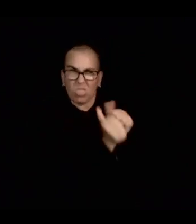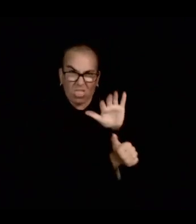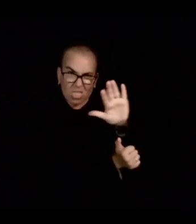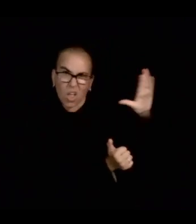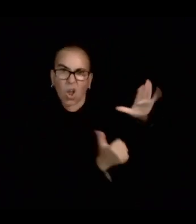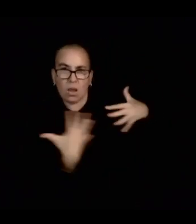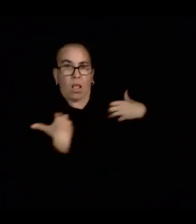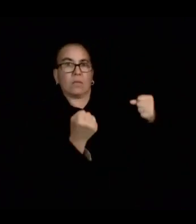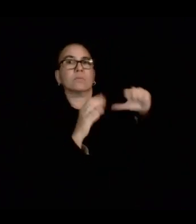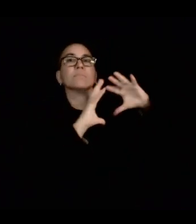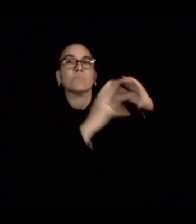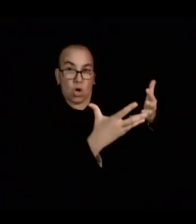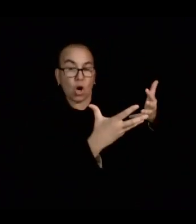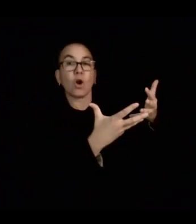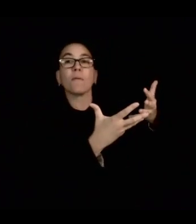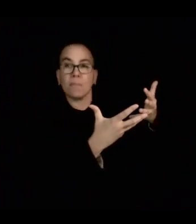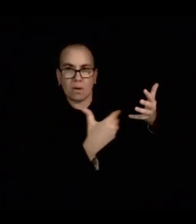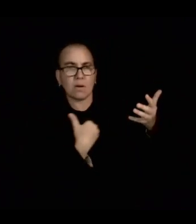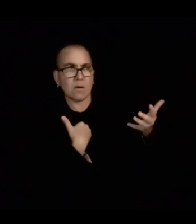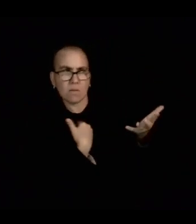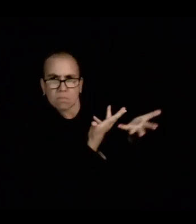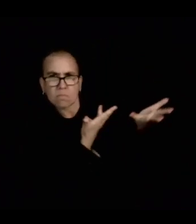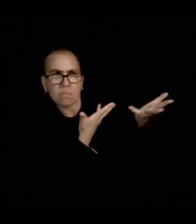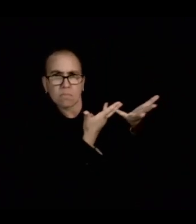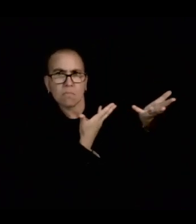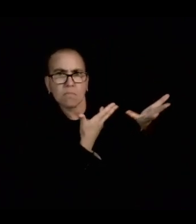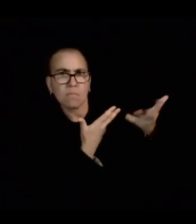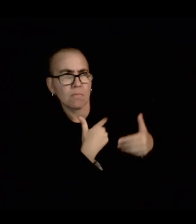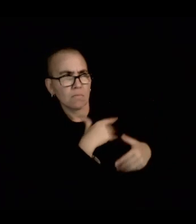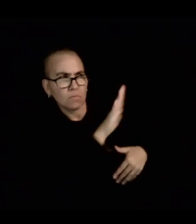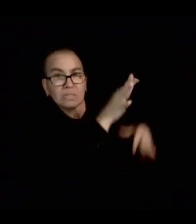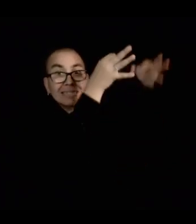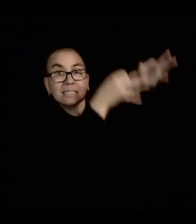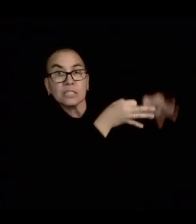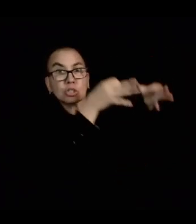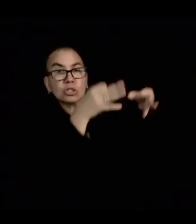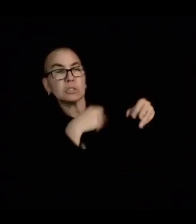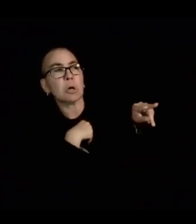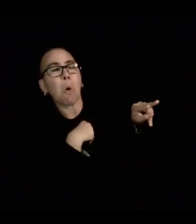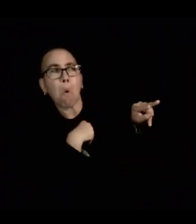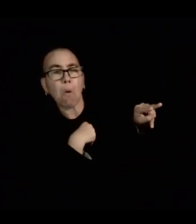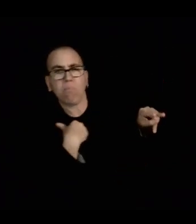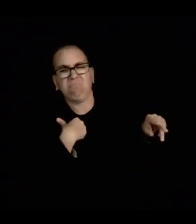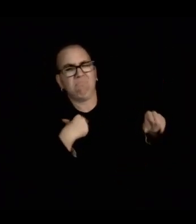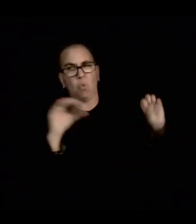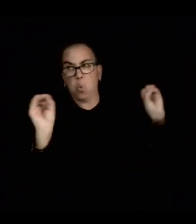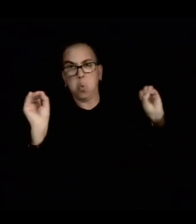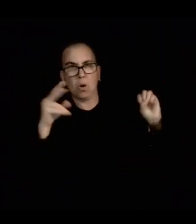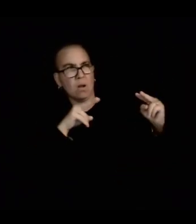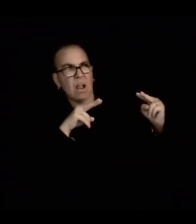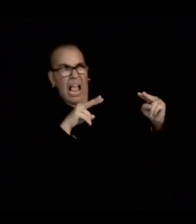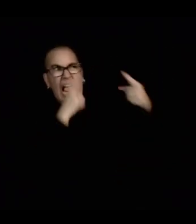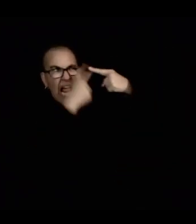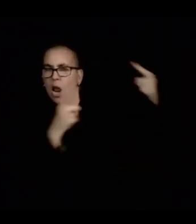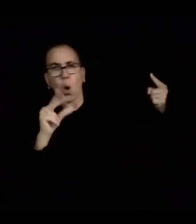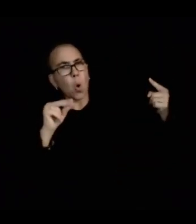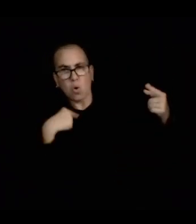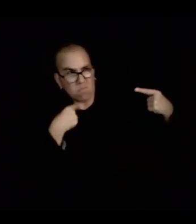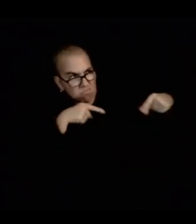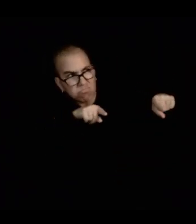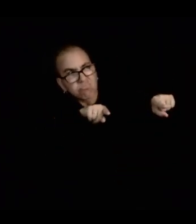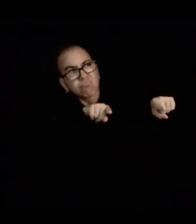them. So, don't have a good answer for the differences in death rates at this point. But